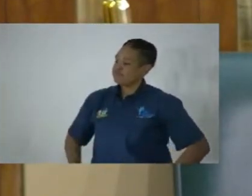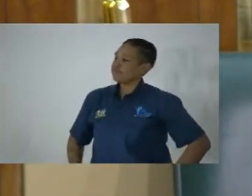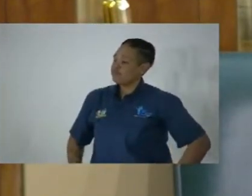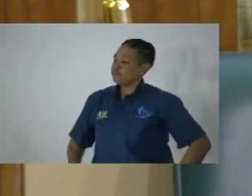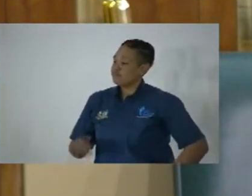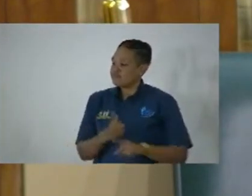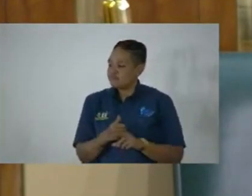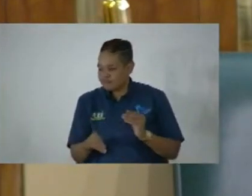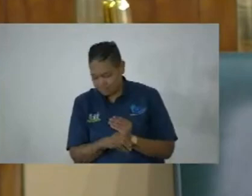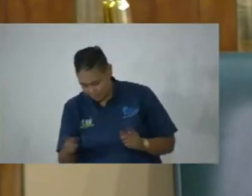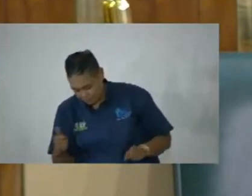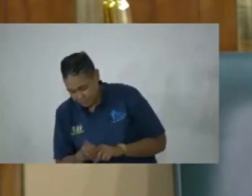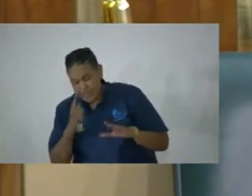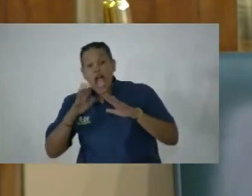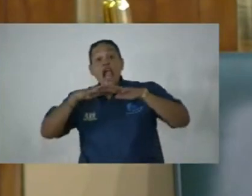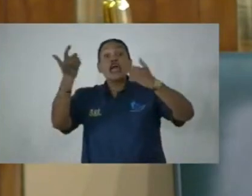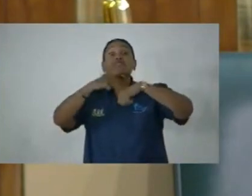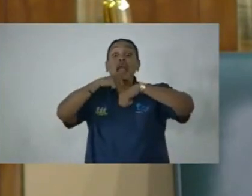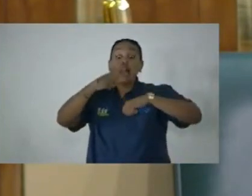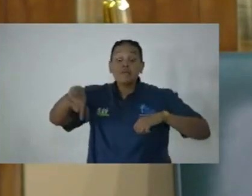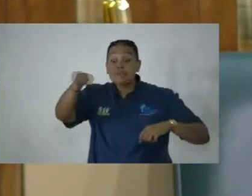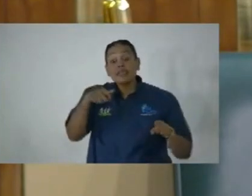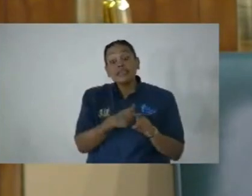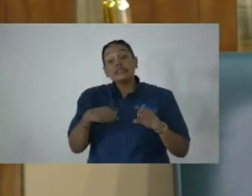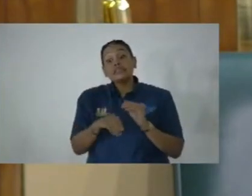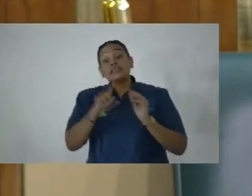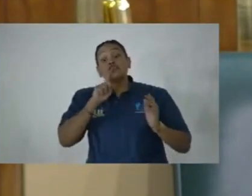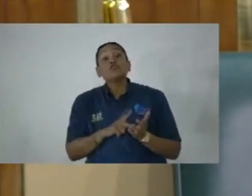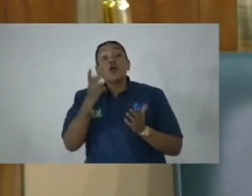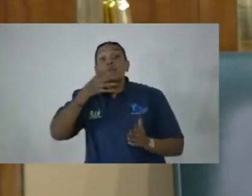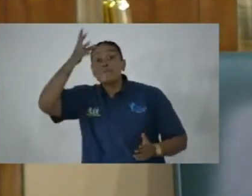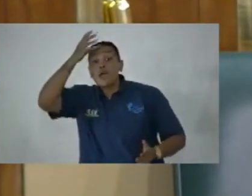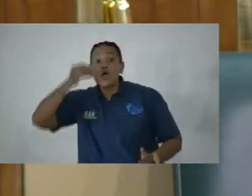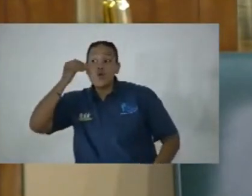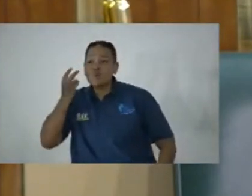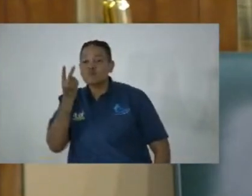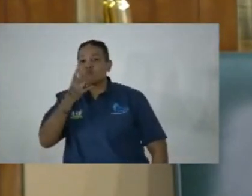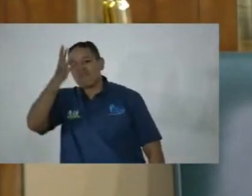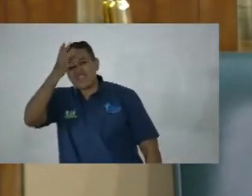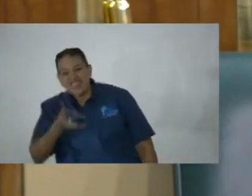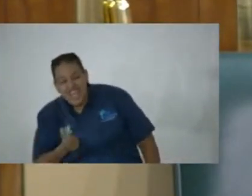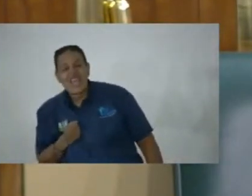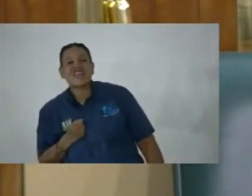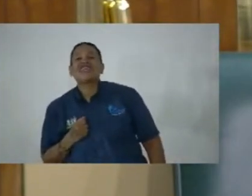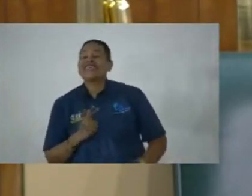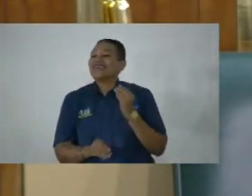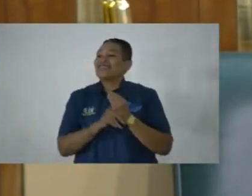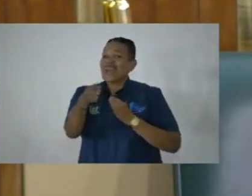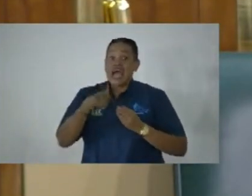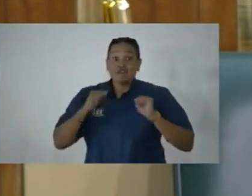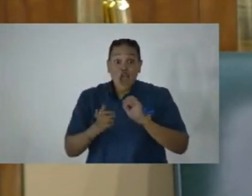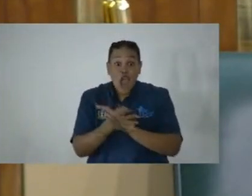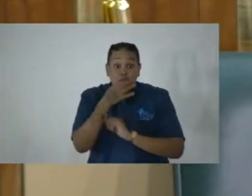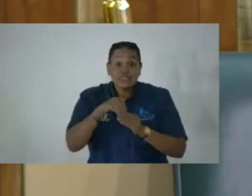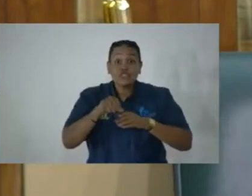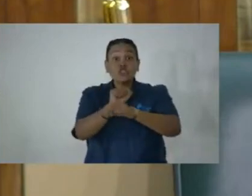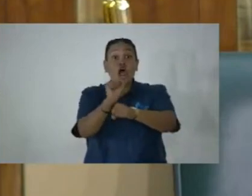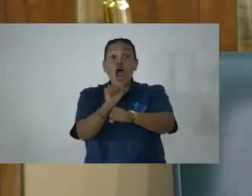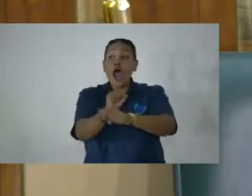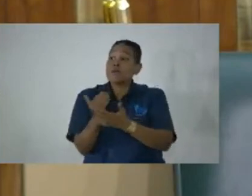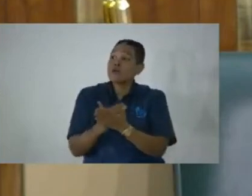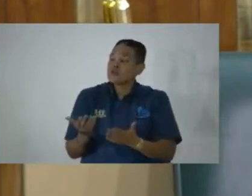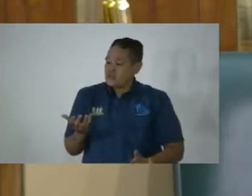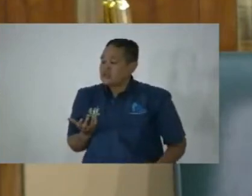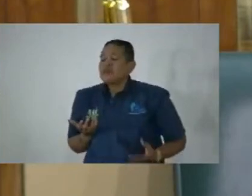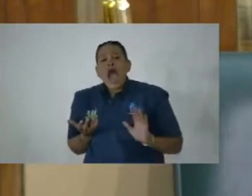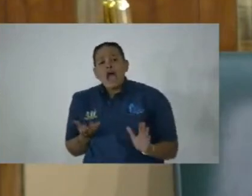interest. And a lot of times these are double parent homes, and a lot of times they are competent in jobs that earn them